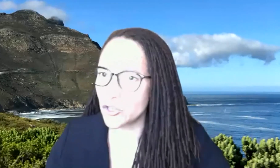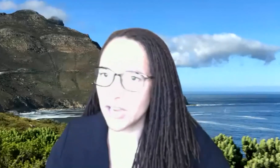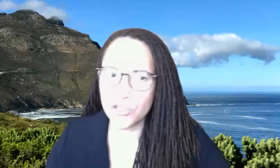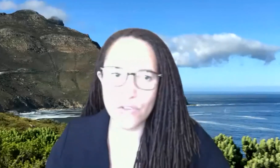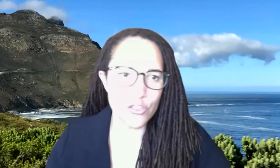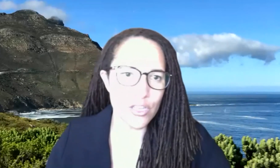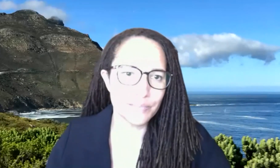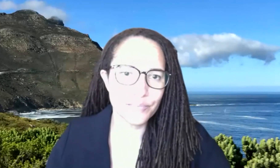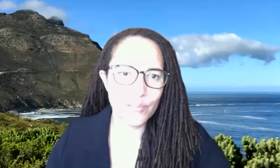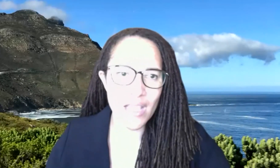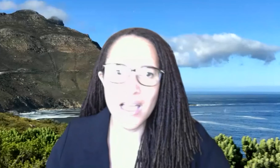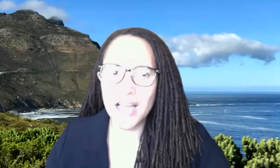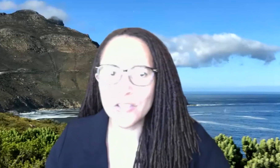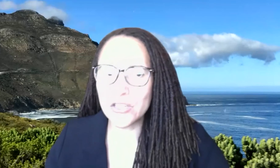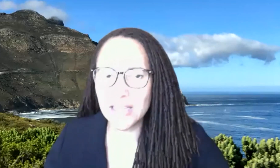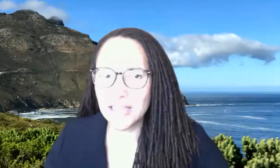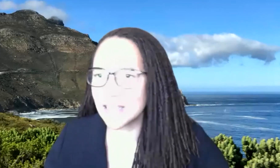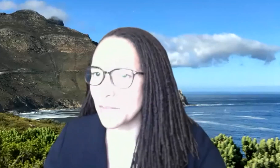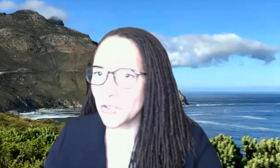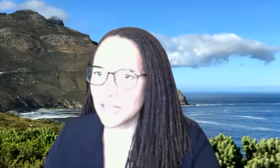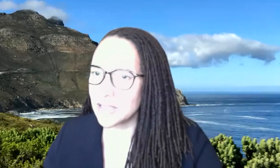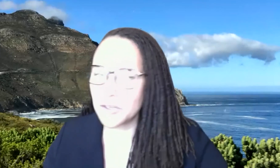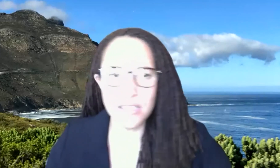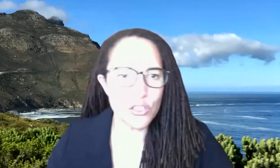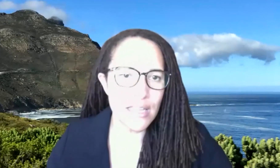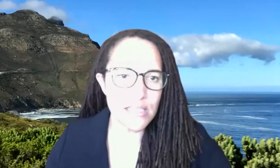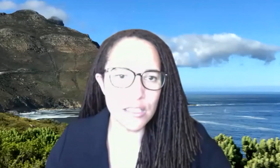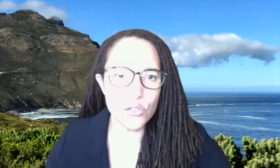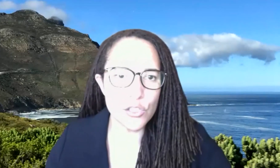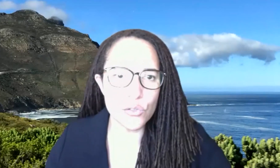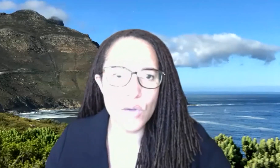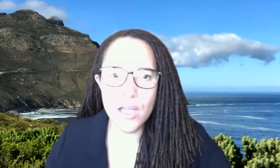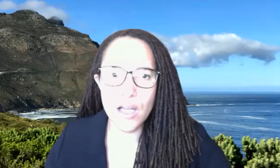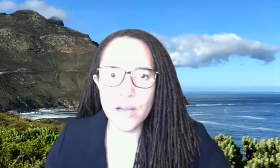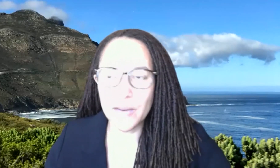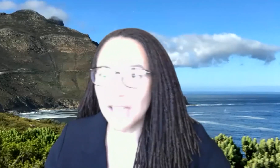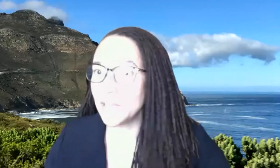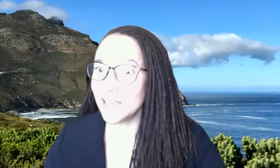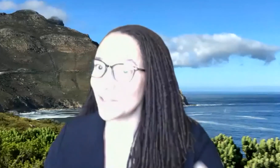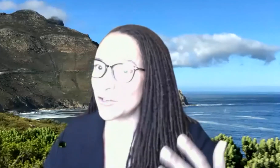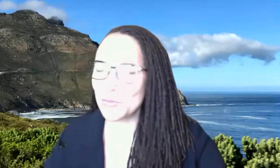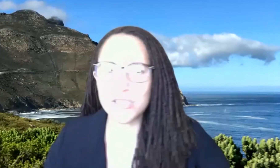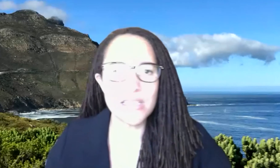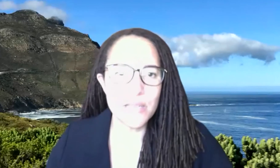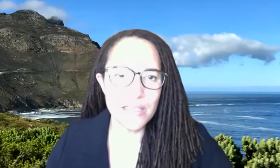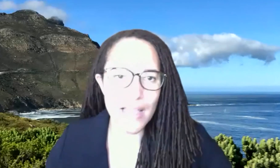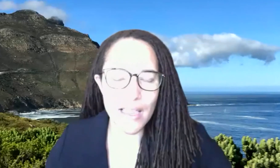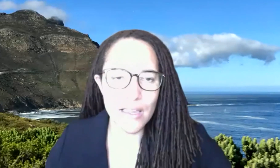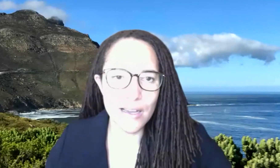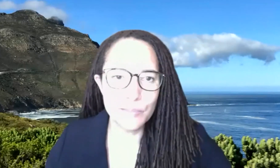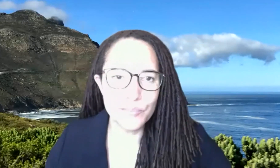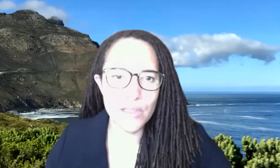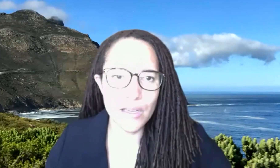broader change strategy. Another salient example that I think Dr. Lance alluded to, and many others who preceded me